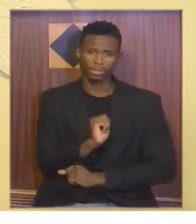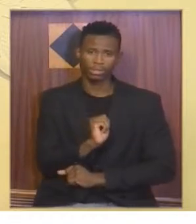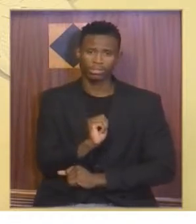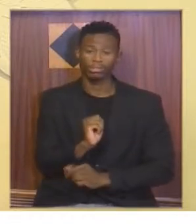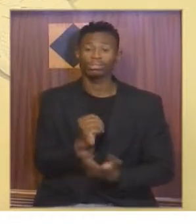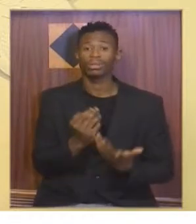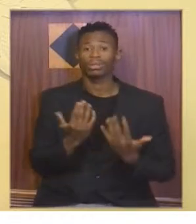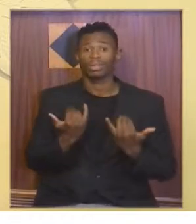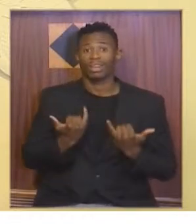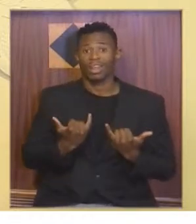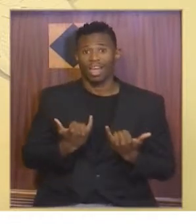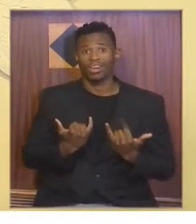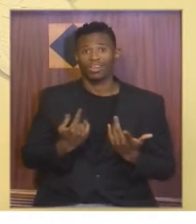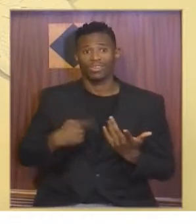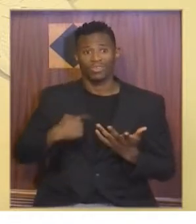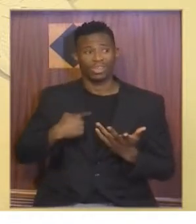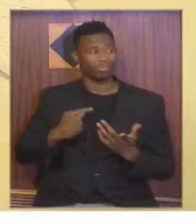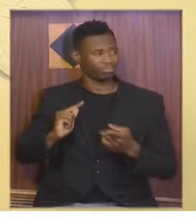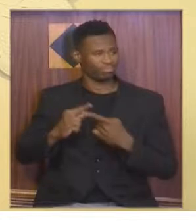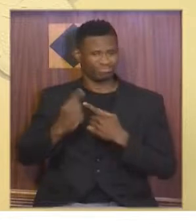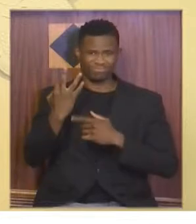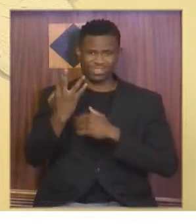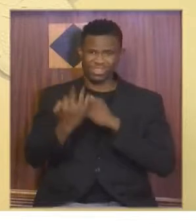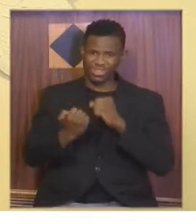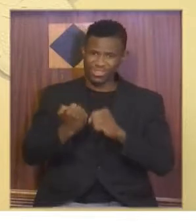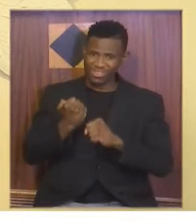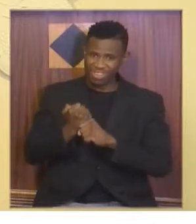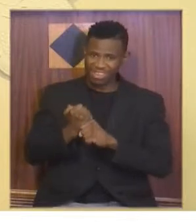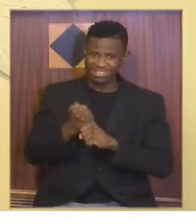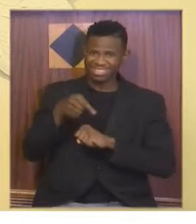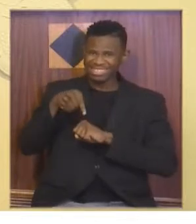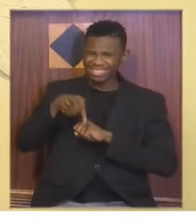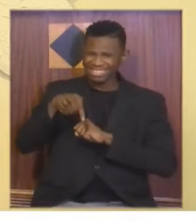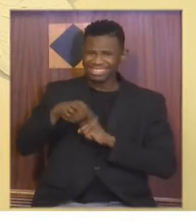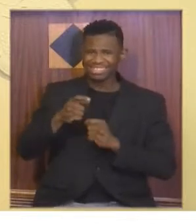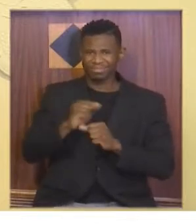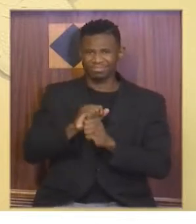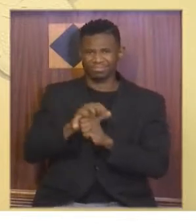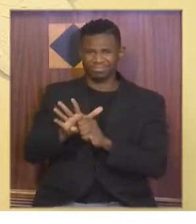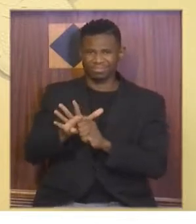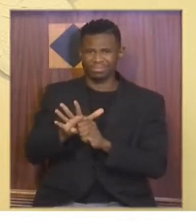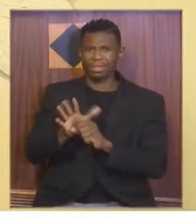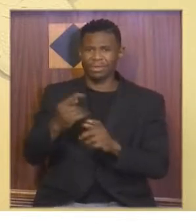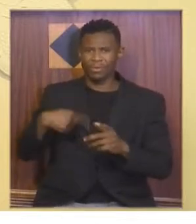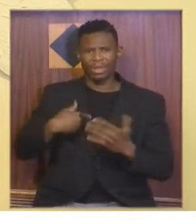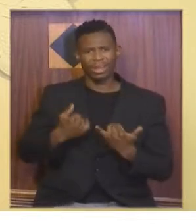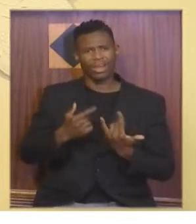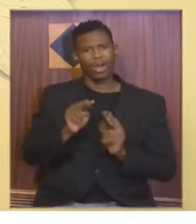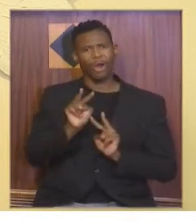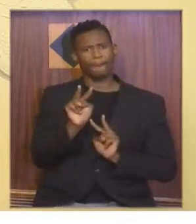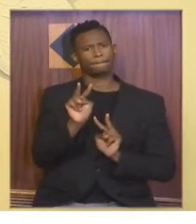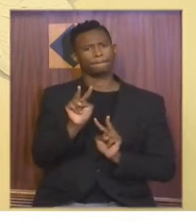therefore enter the third year of this pandemic more hopeful than ever before.